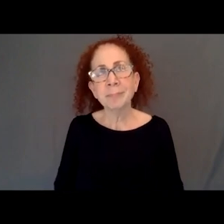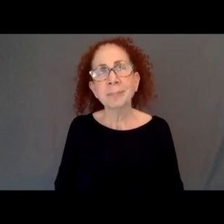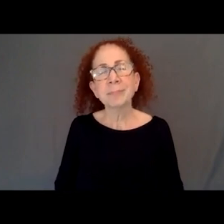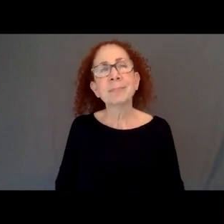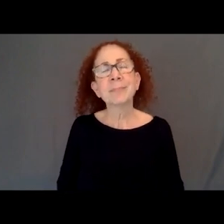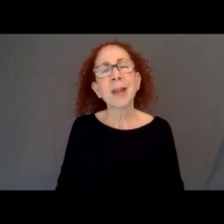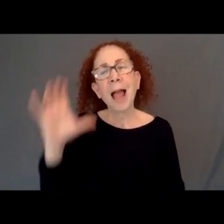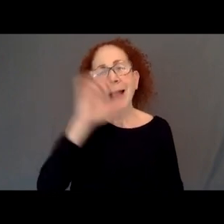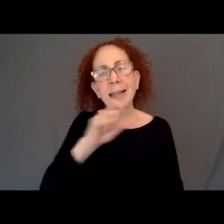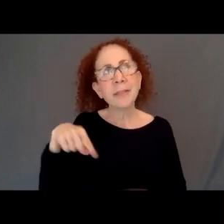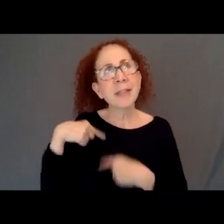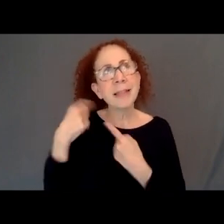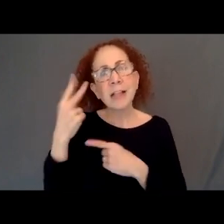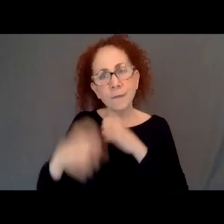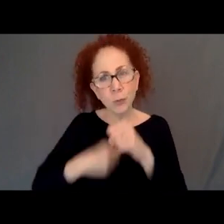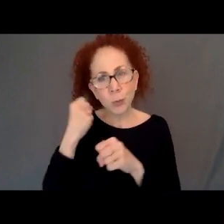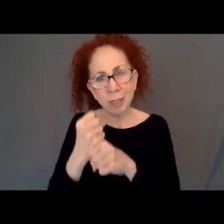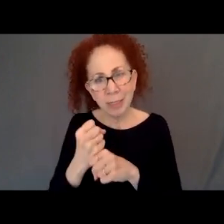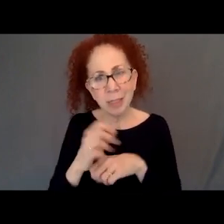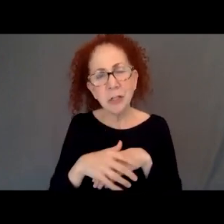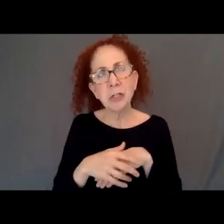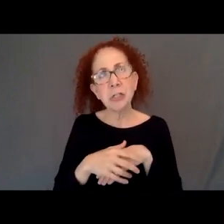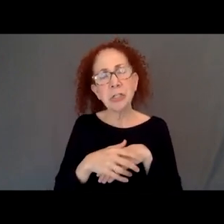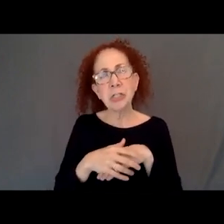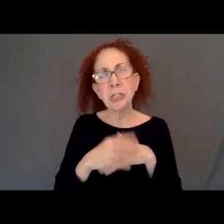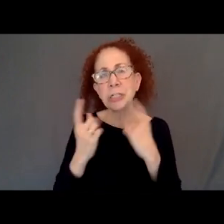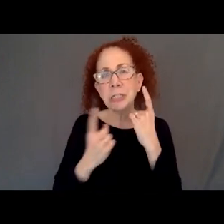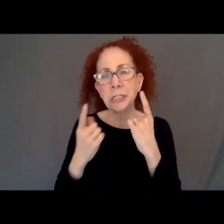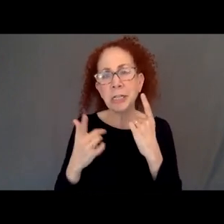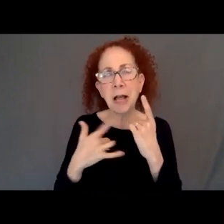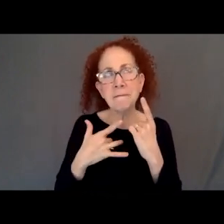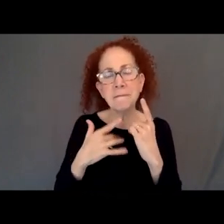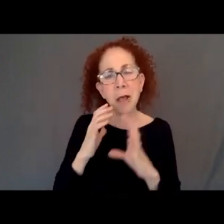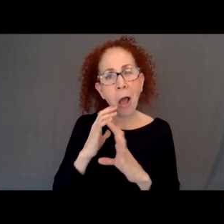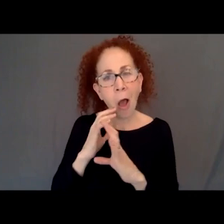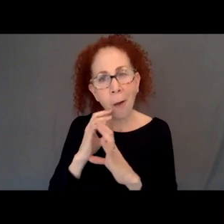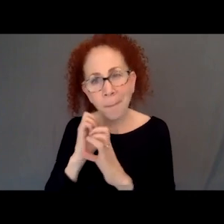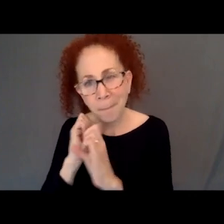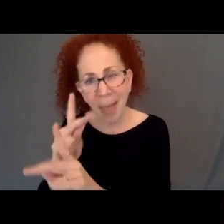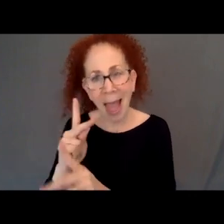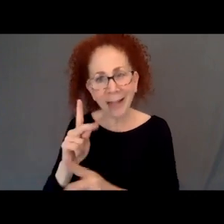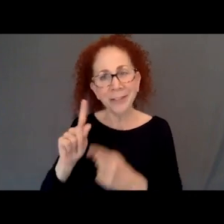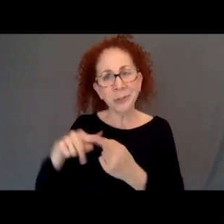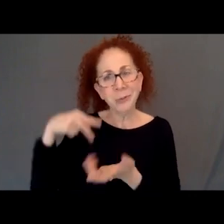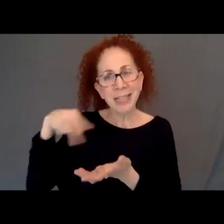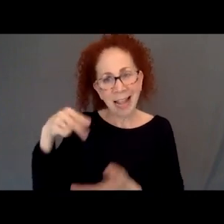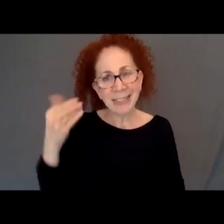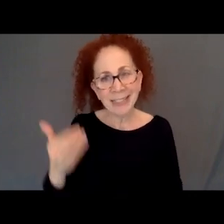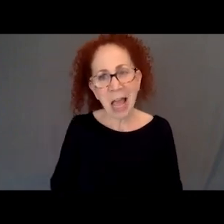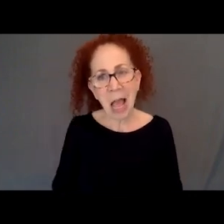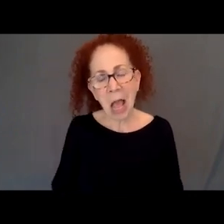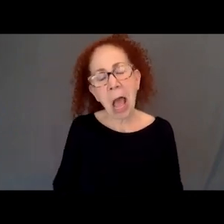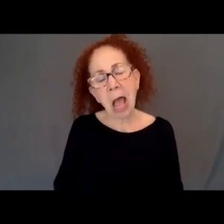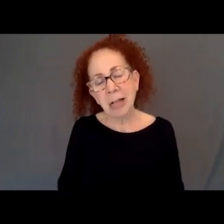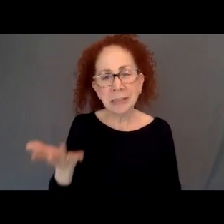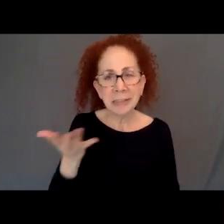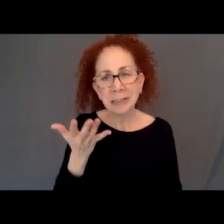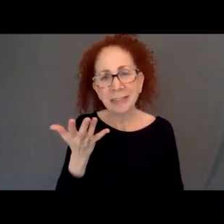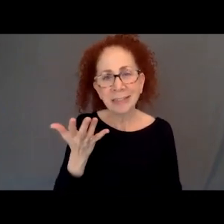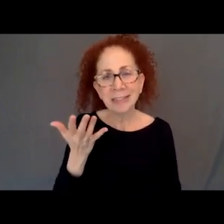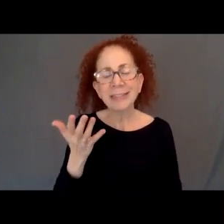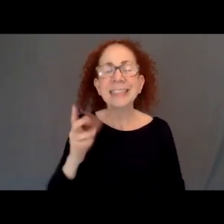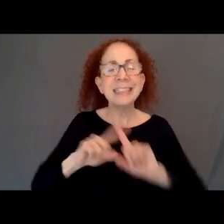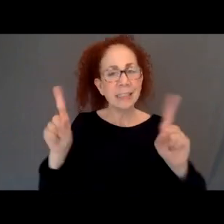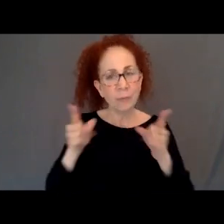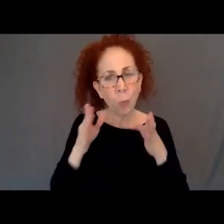last couple years I've been sort of pulled back into dancing a little bit, obviously in very